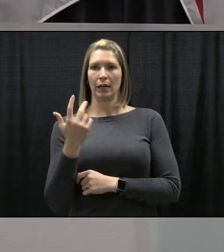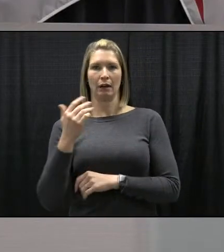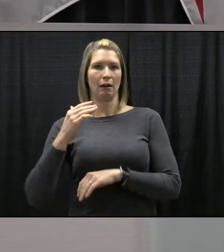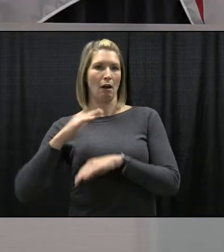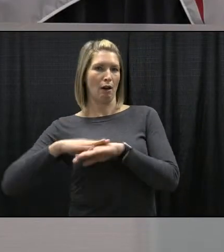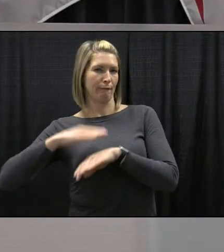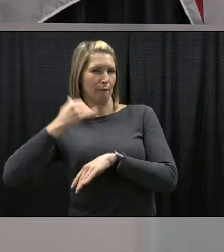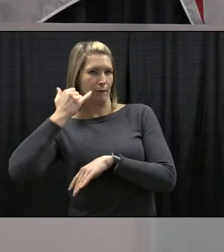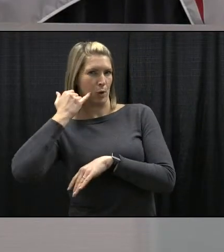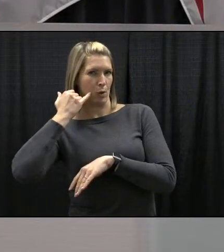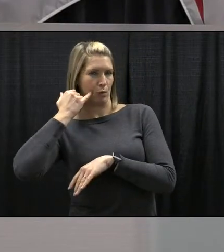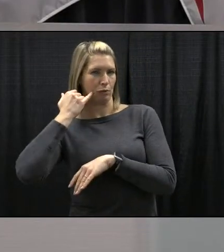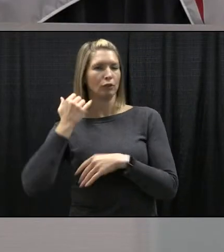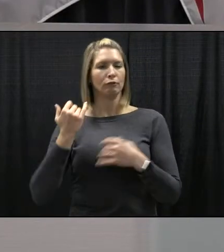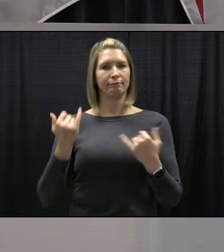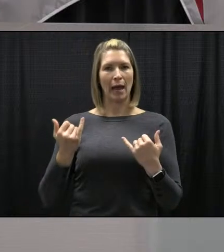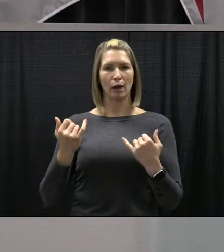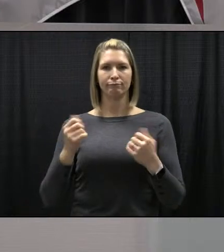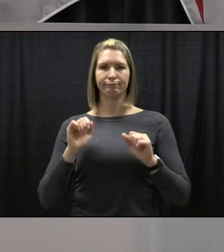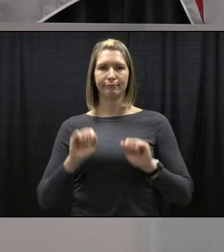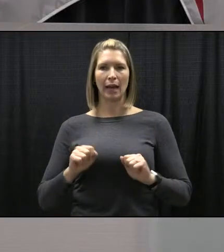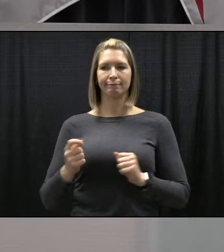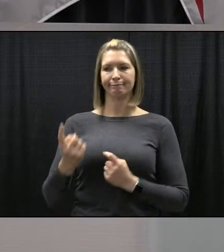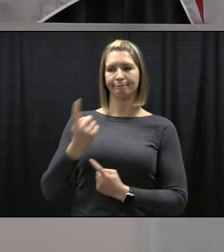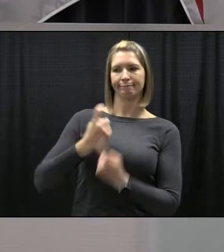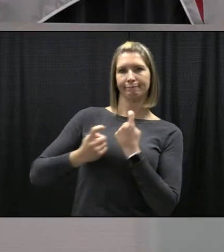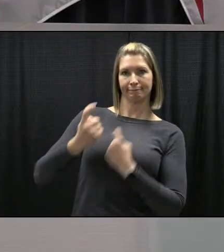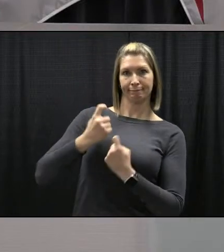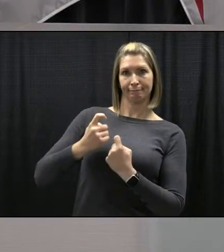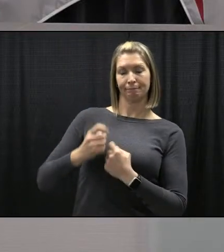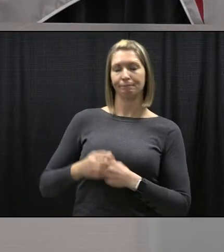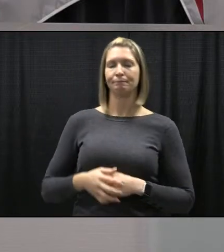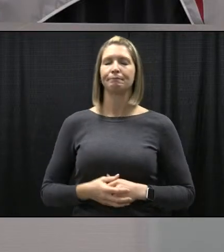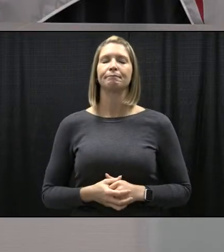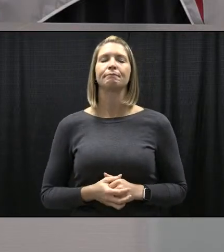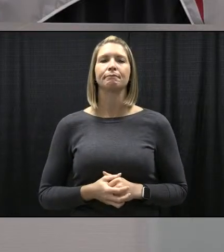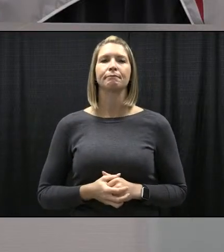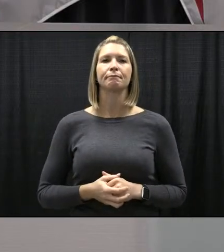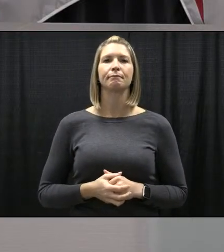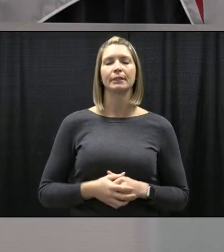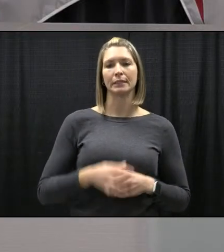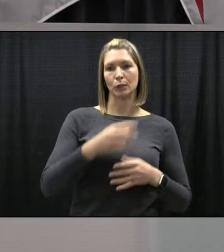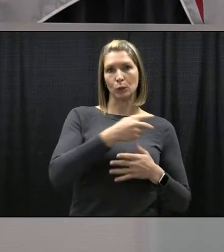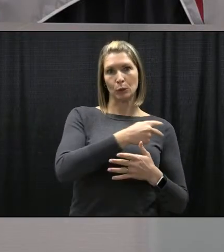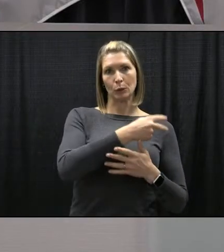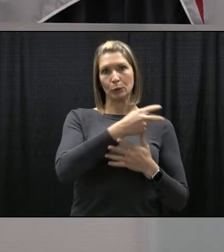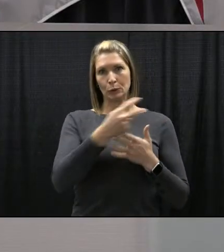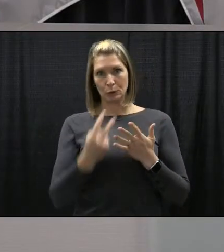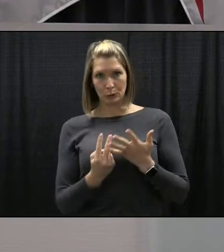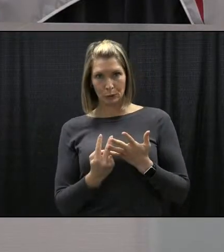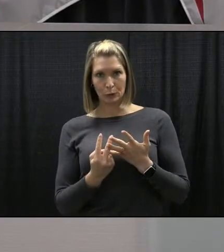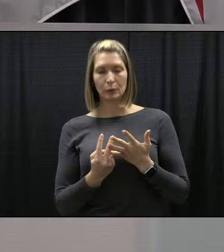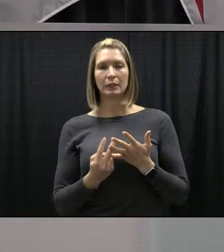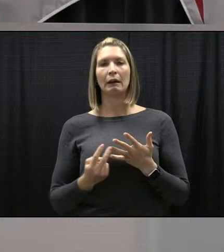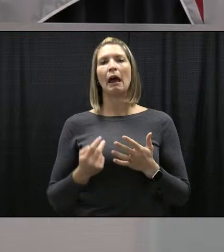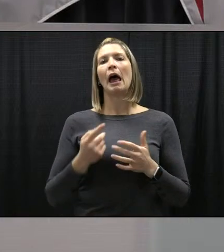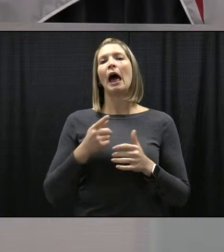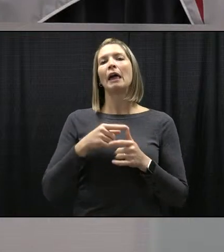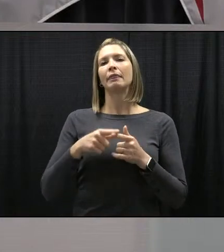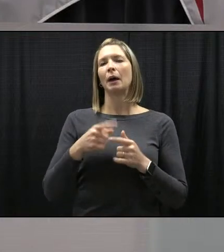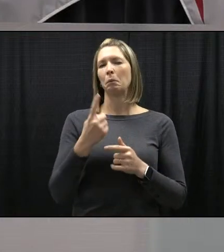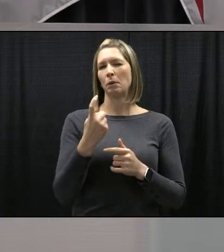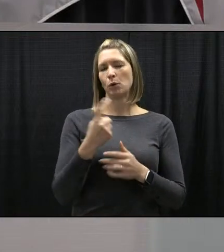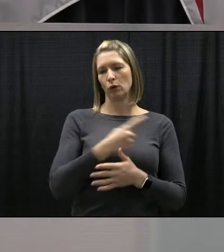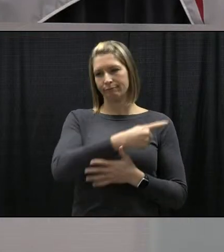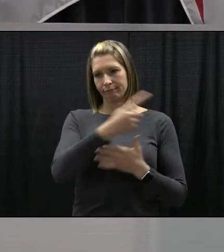give each reporter the opportunity to ask 1 question and 1 follow-up. Following this, there will be a final round where each reporter will have the opportunity to ask